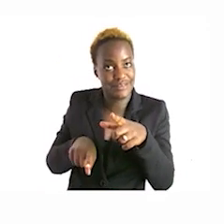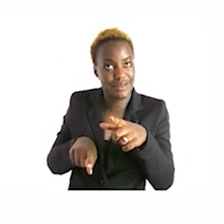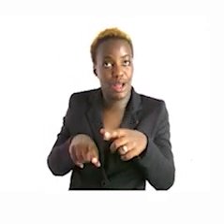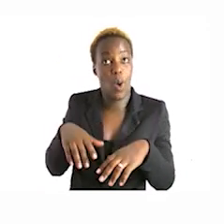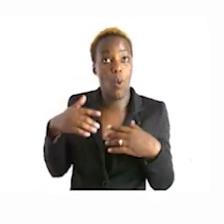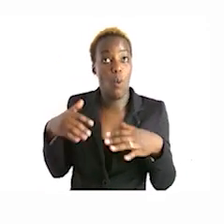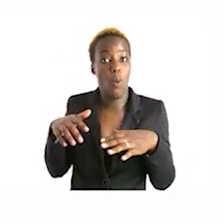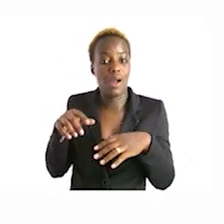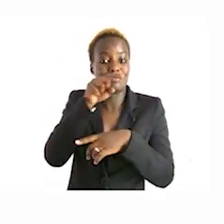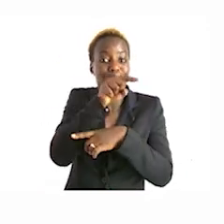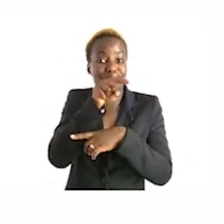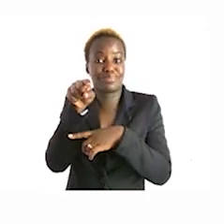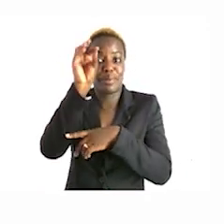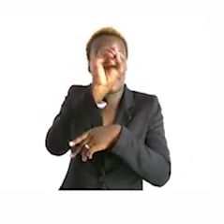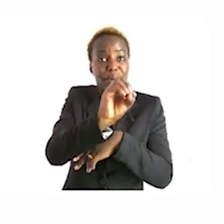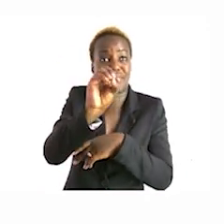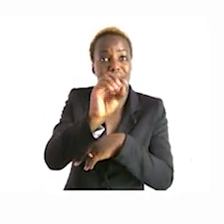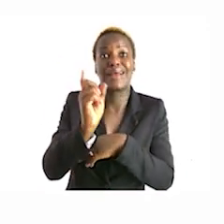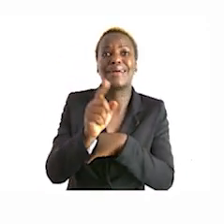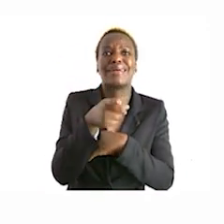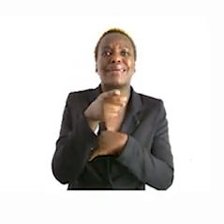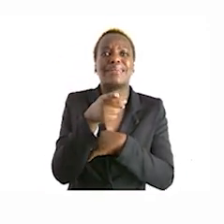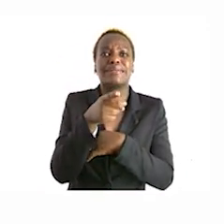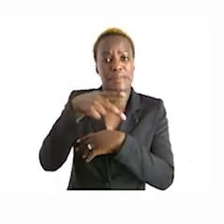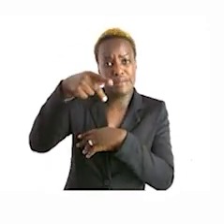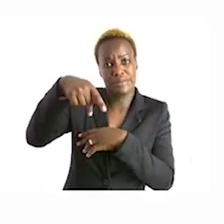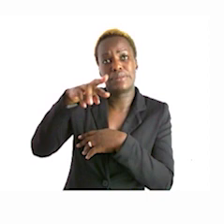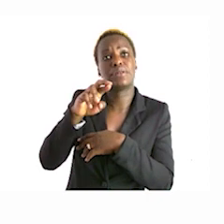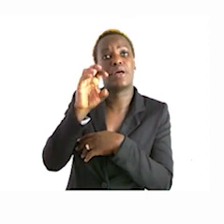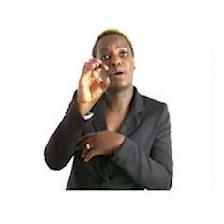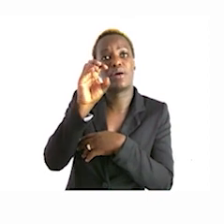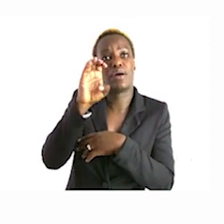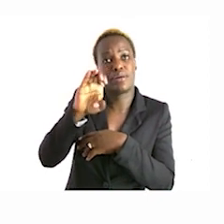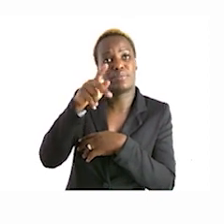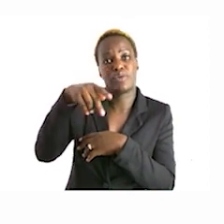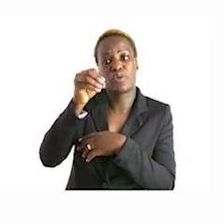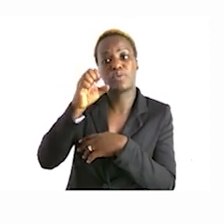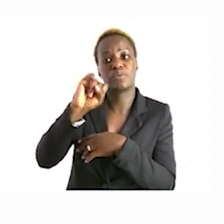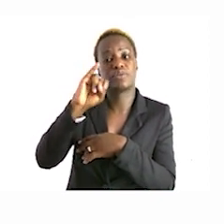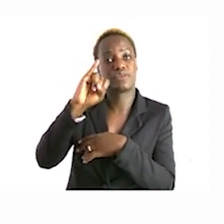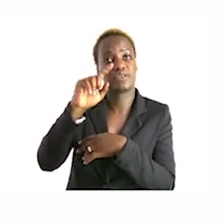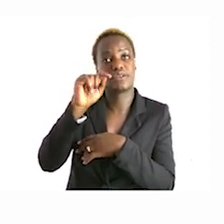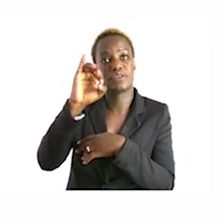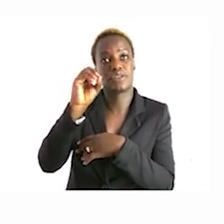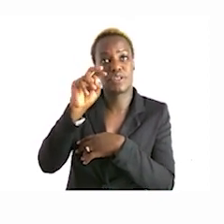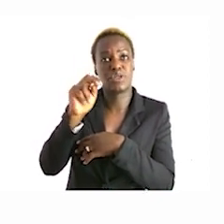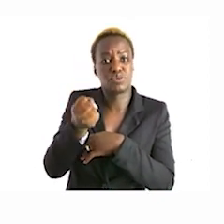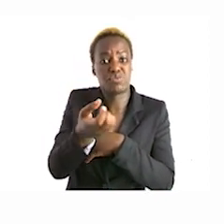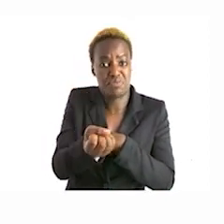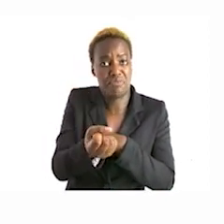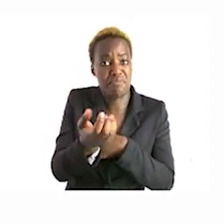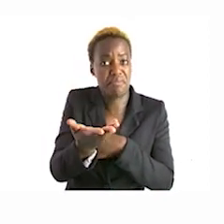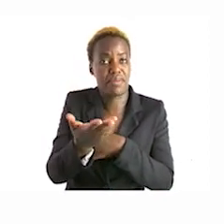There's a gap there. There has to be a preposition to connect the noun, which is the chick,